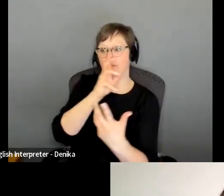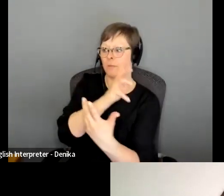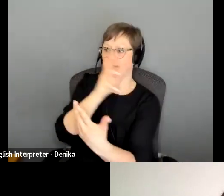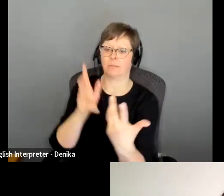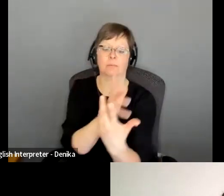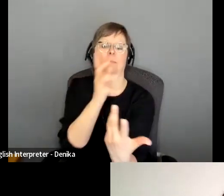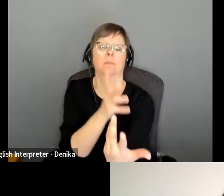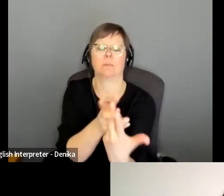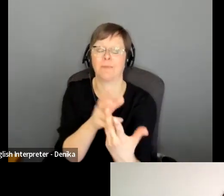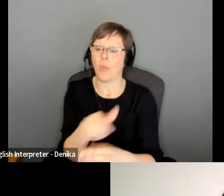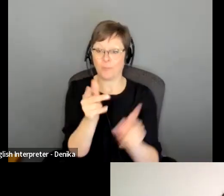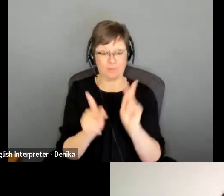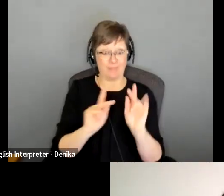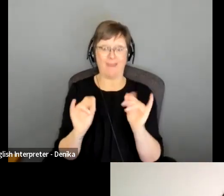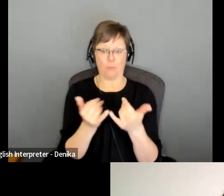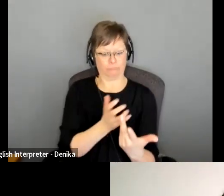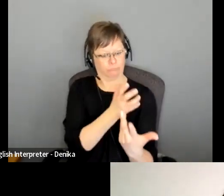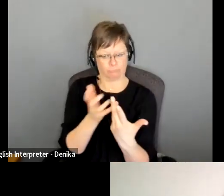people.